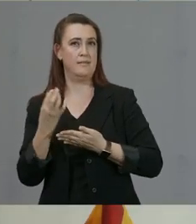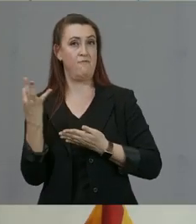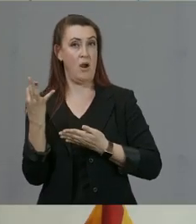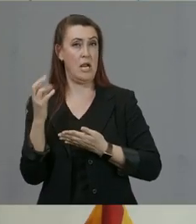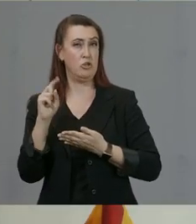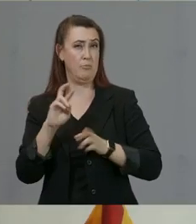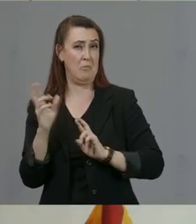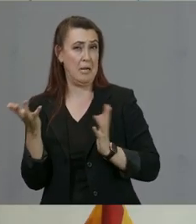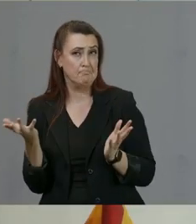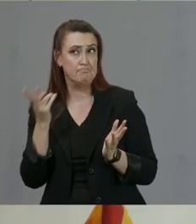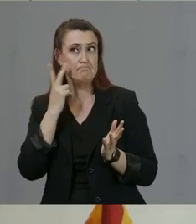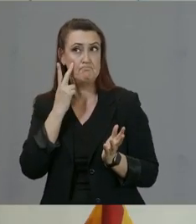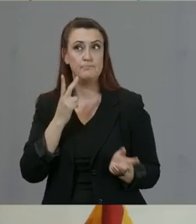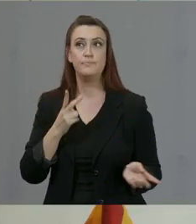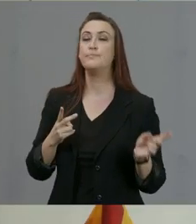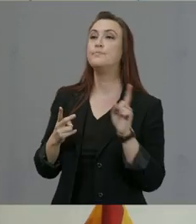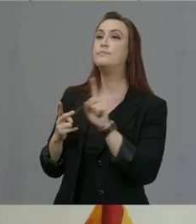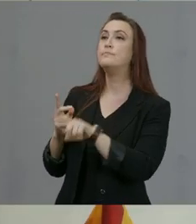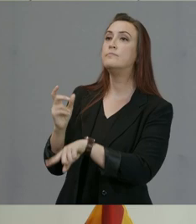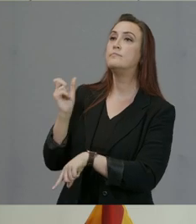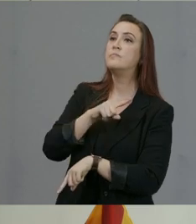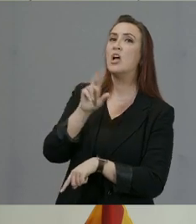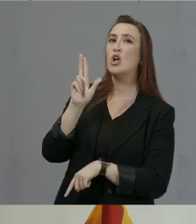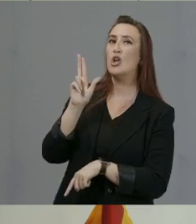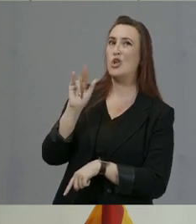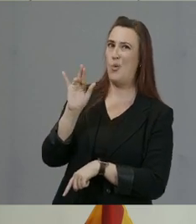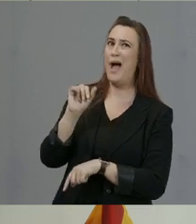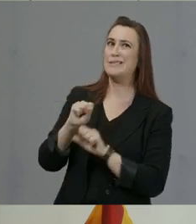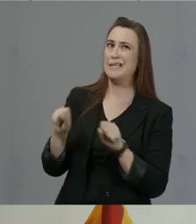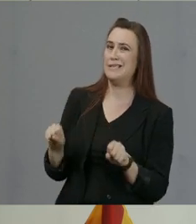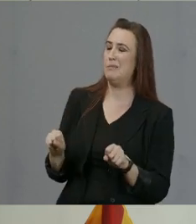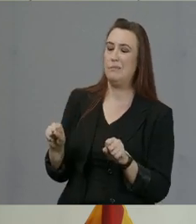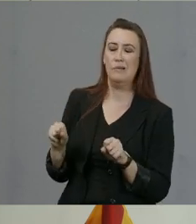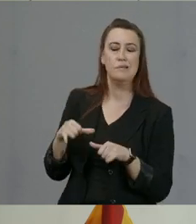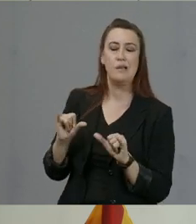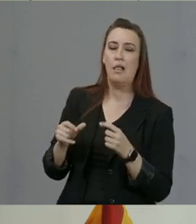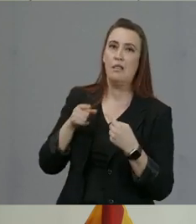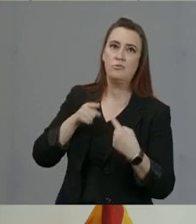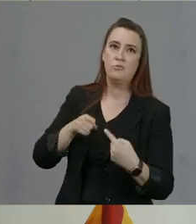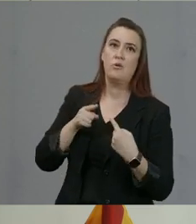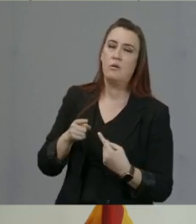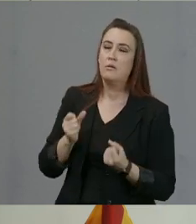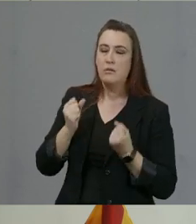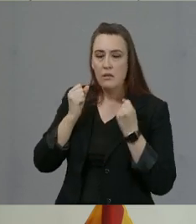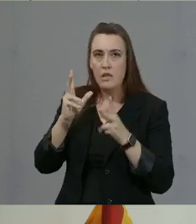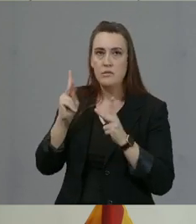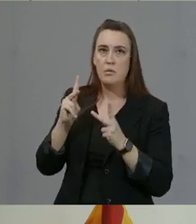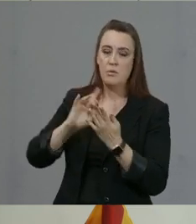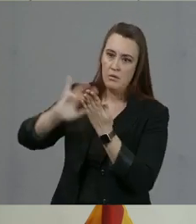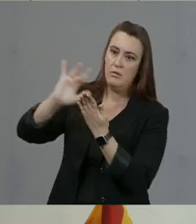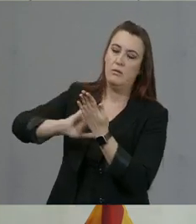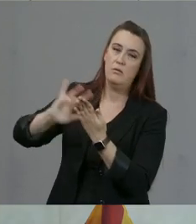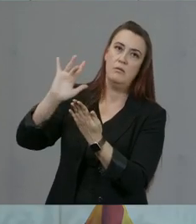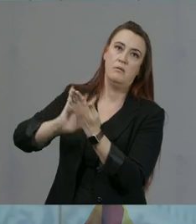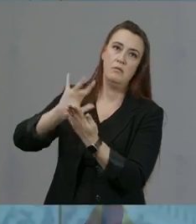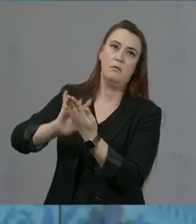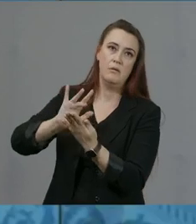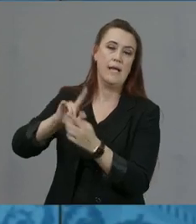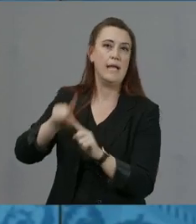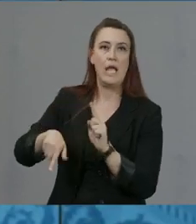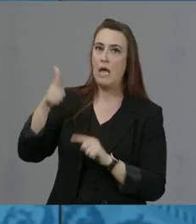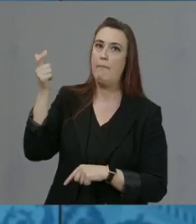Yeah, Governor, the unemployment compensation system is still not working for a significant number of Arizonans. You have thousands of people who cannot